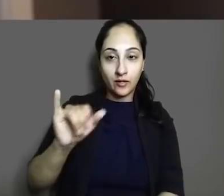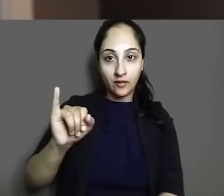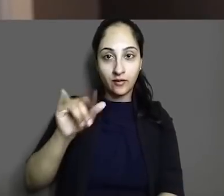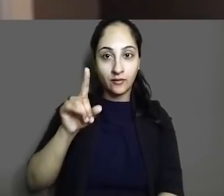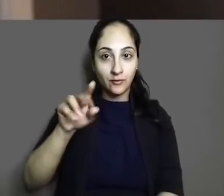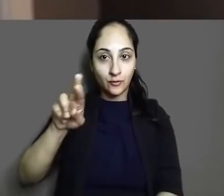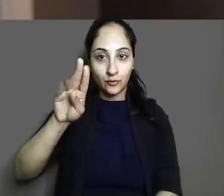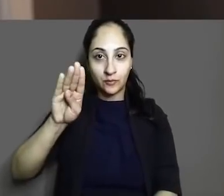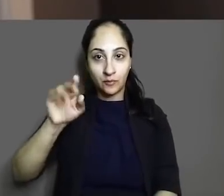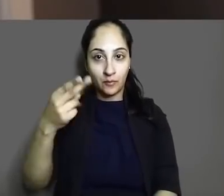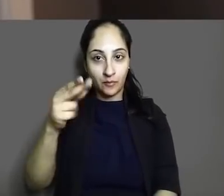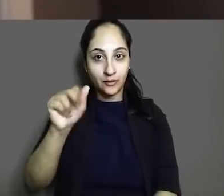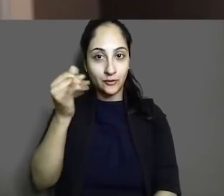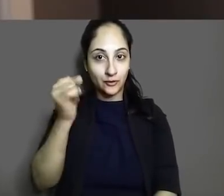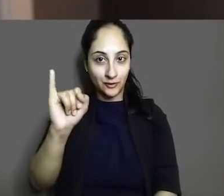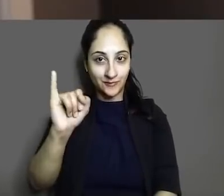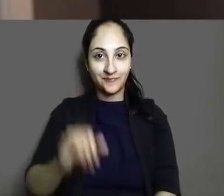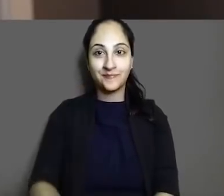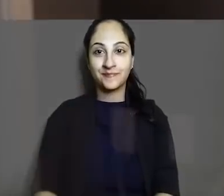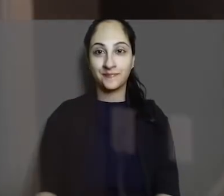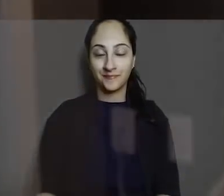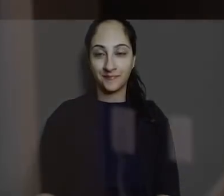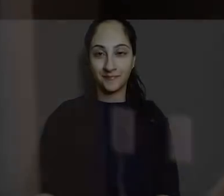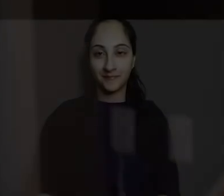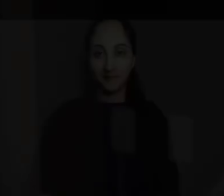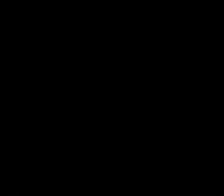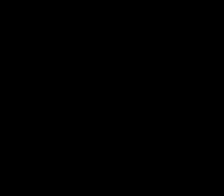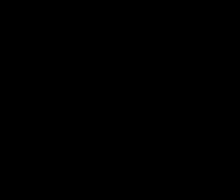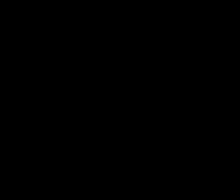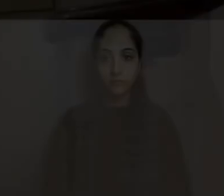in welcoming Mukhi Dr. Banji.